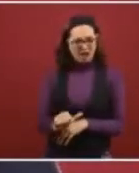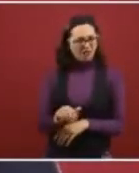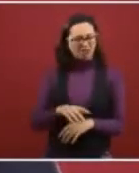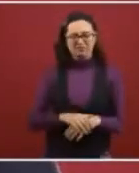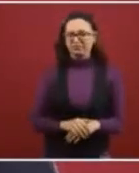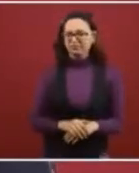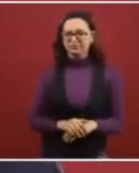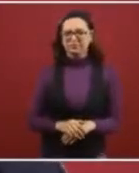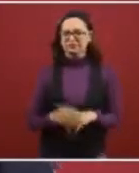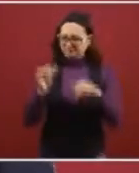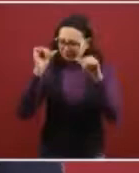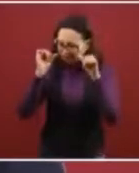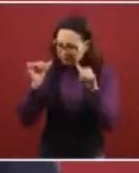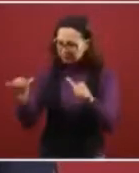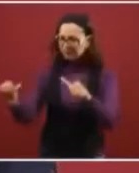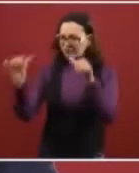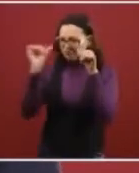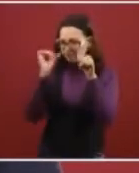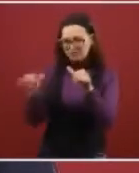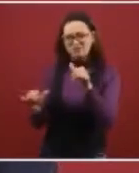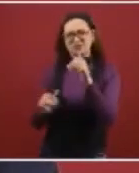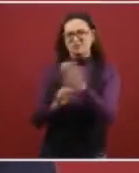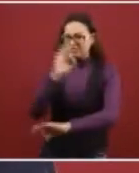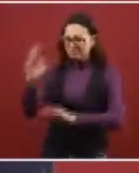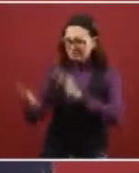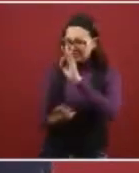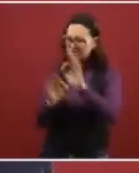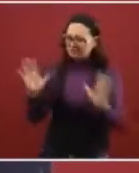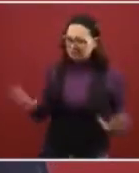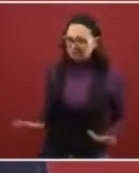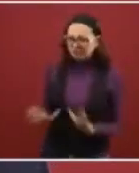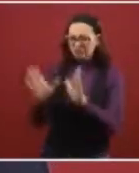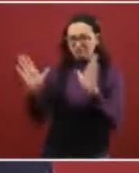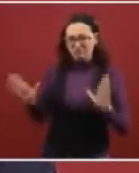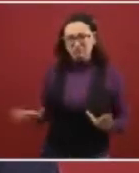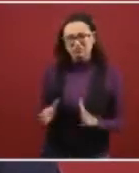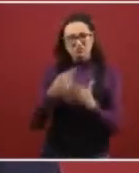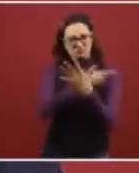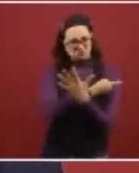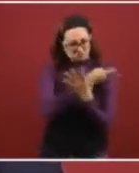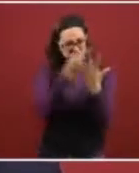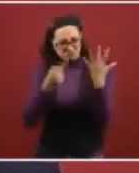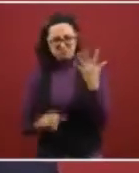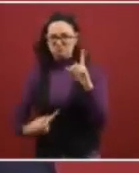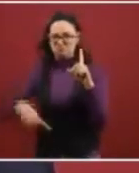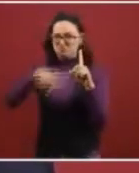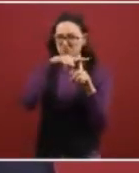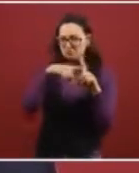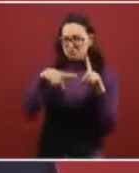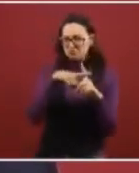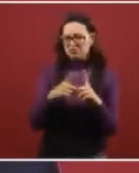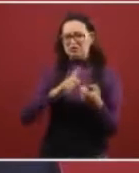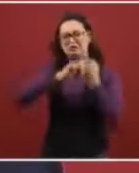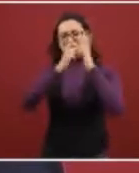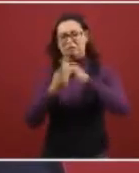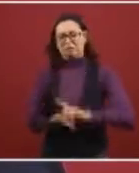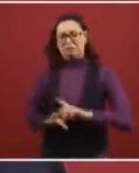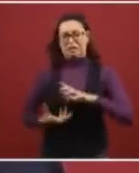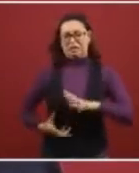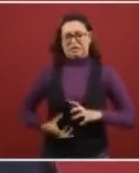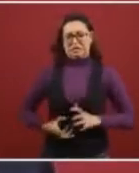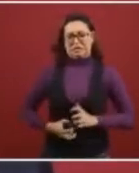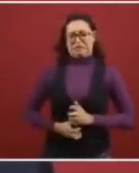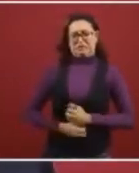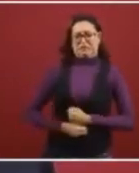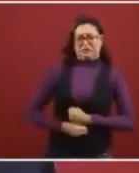youth darles opciones a los jóvenes give them options que no haya depresión youth. That there not be depression, frustration. Que no se les